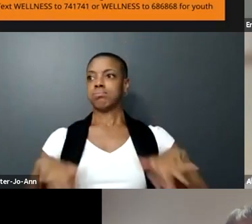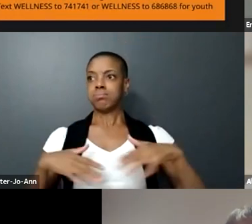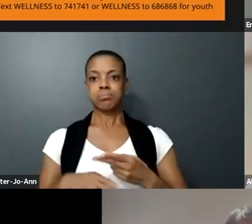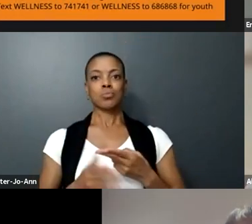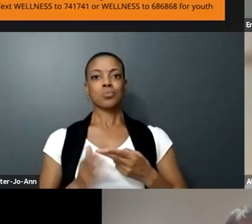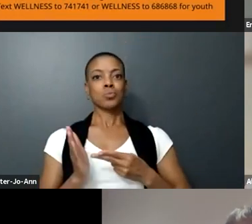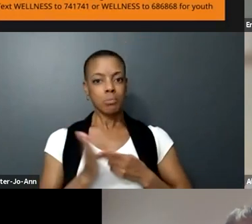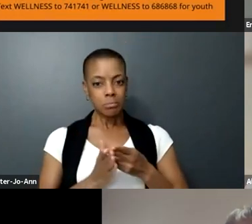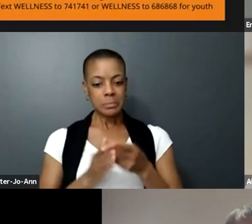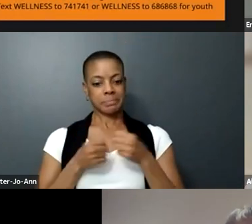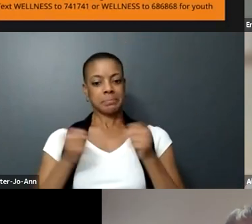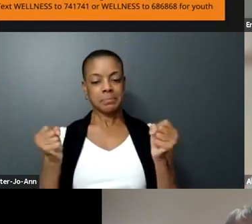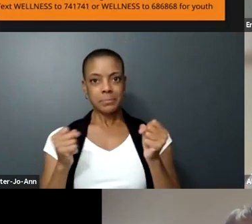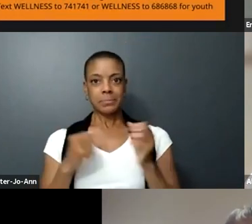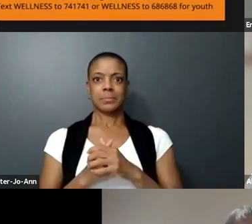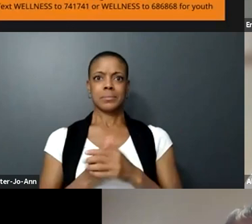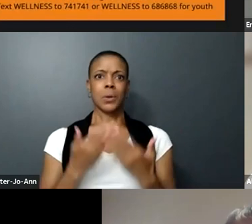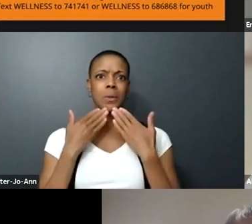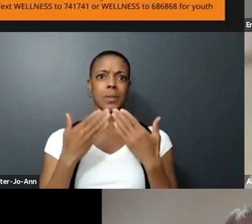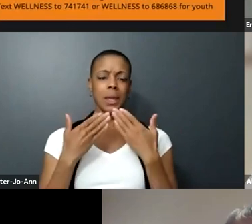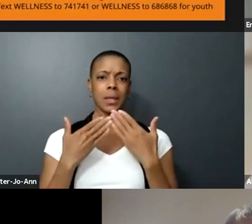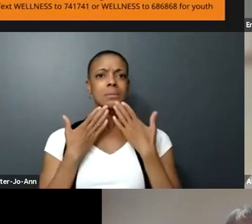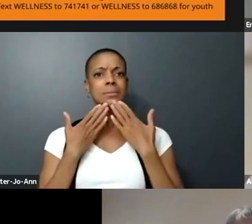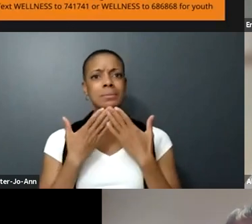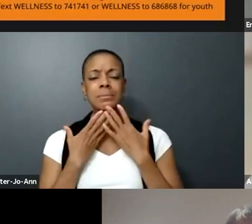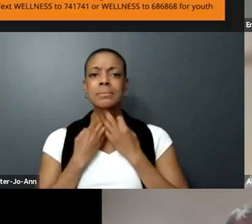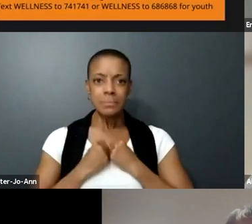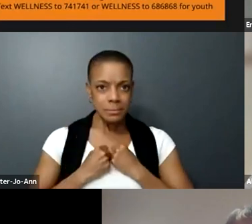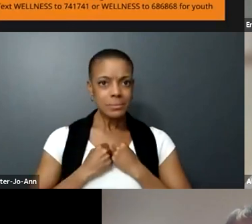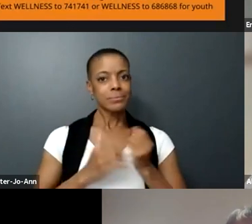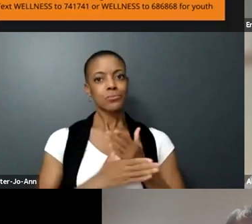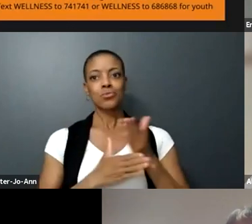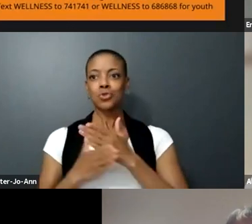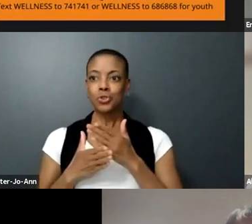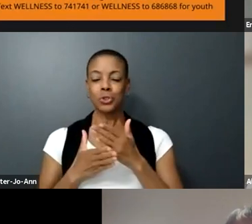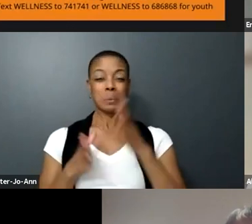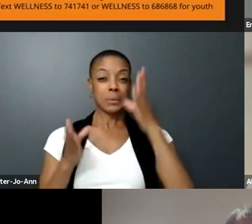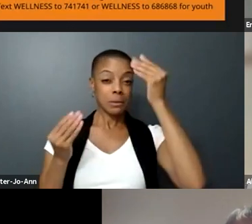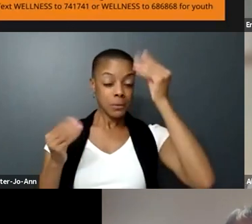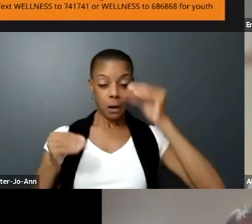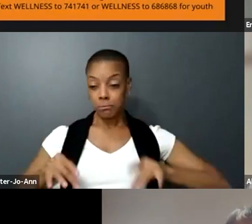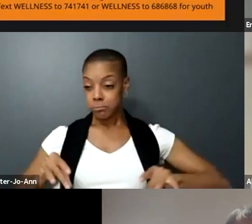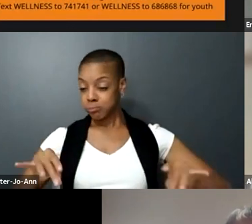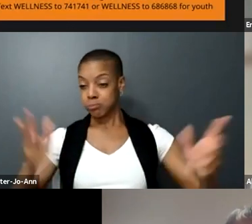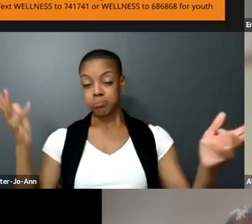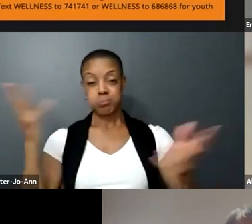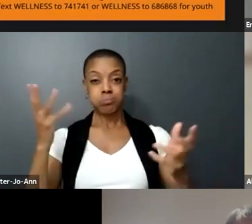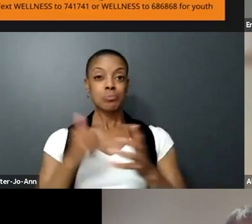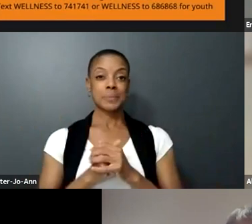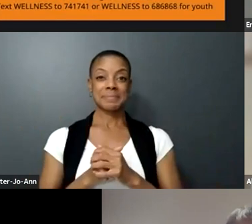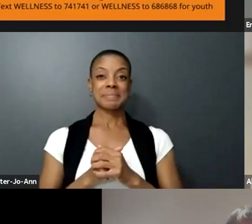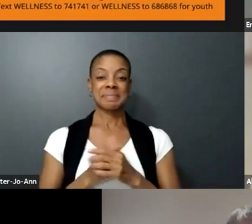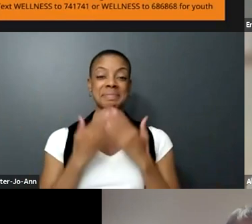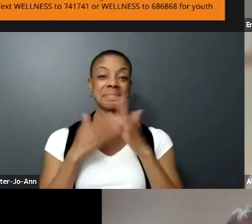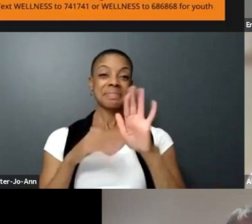this evening. So I need to extend the gratitude on behalf of everyone behind the scenes, but also I'm sure that are tuning in as well. So thank you